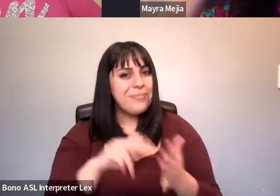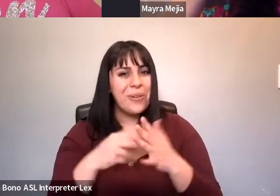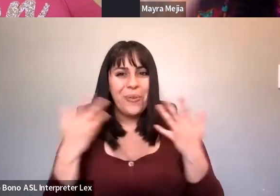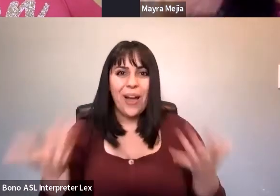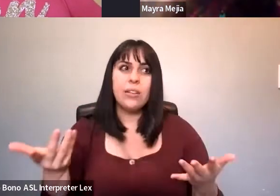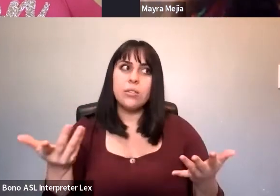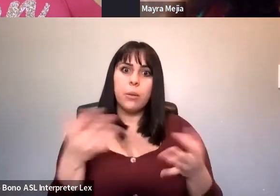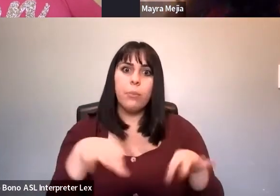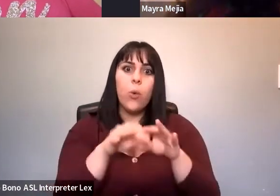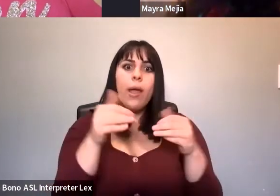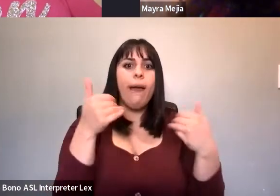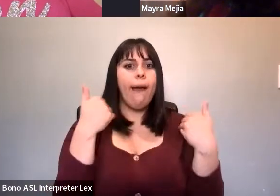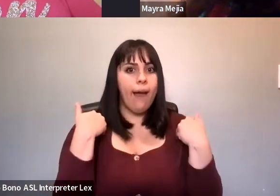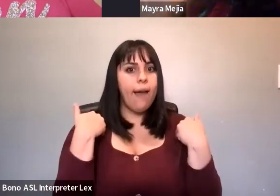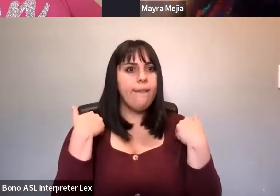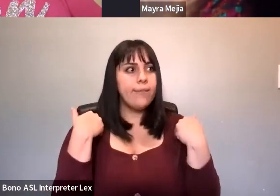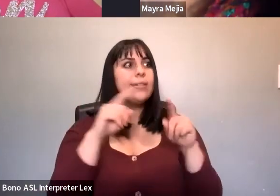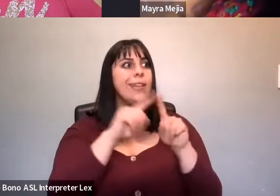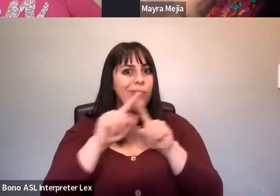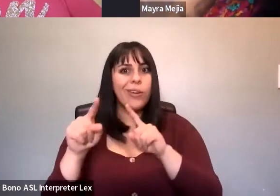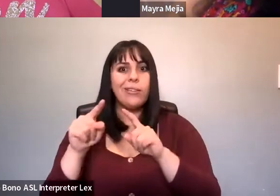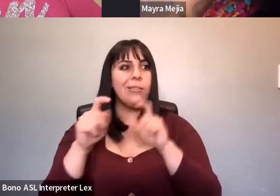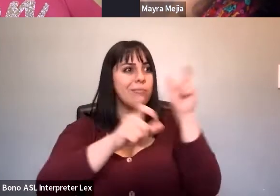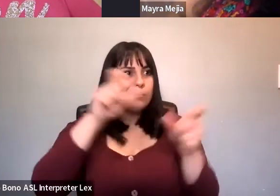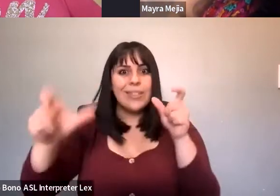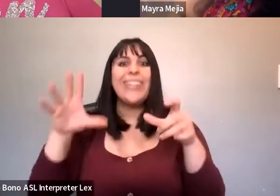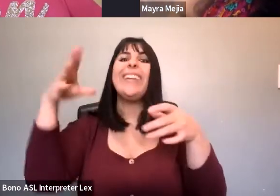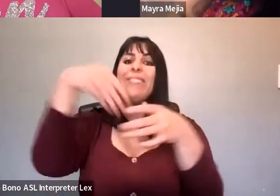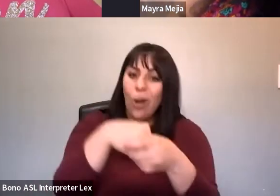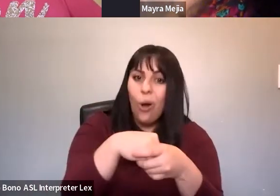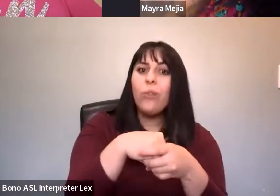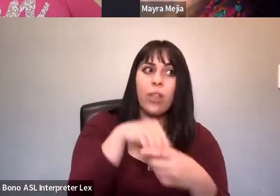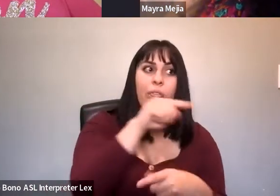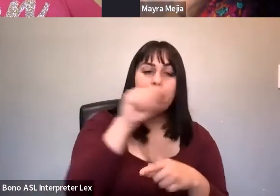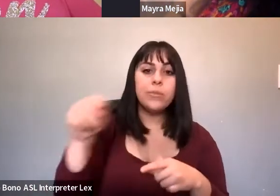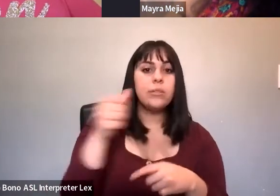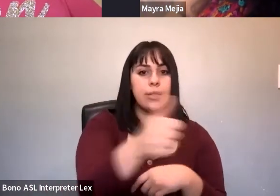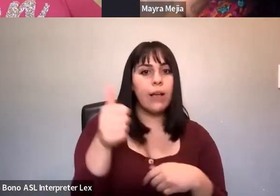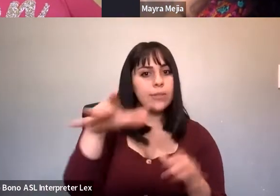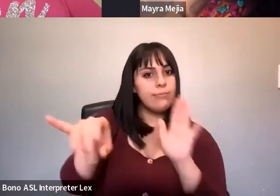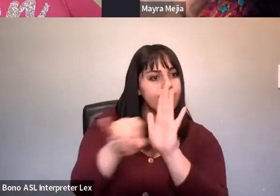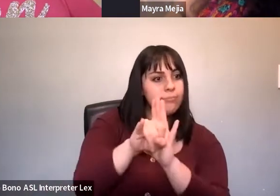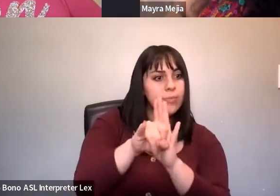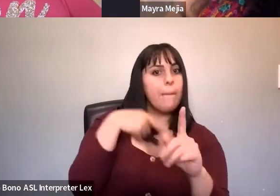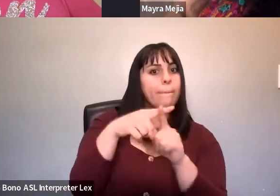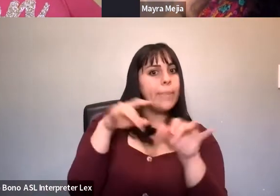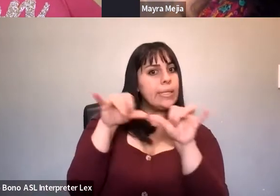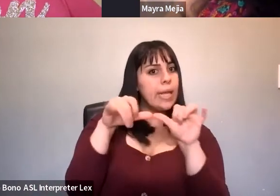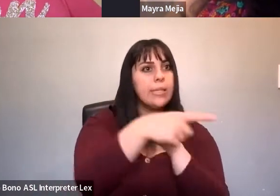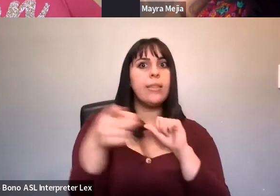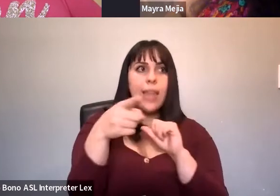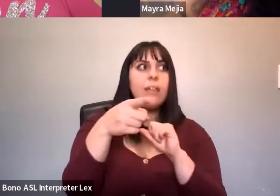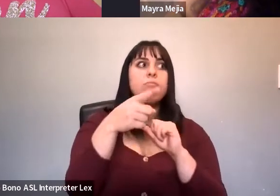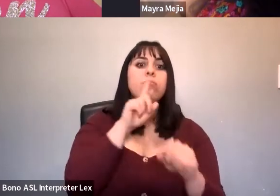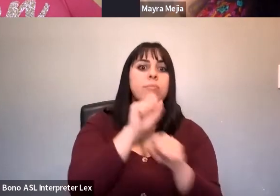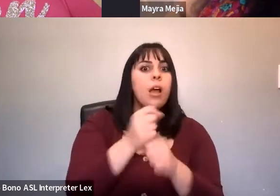industry to say, like, actually, no, you're wrong. Like, this is important. And then eventually they do see, because, that article